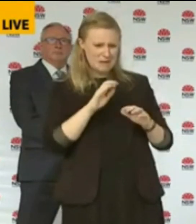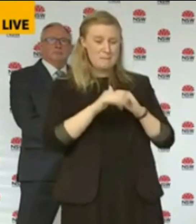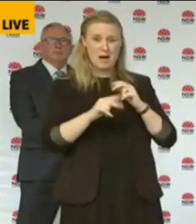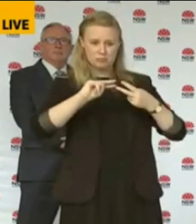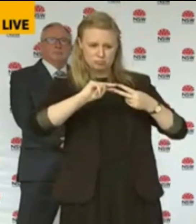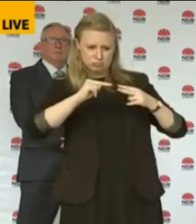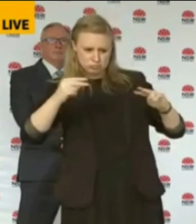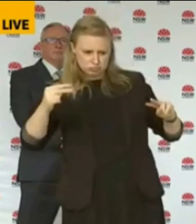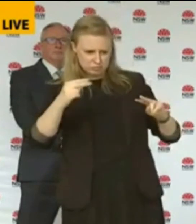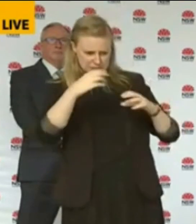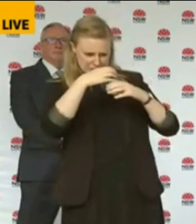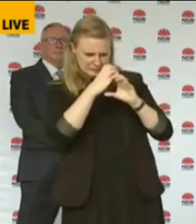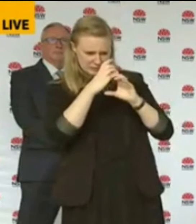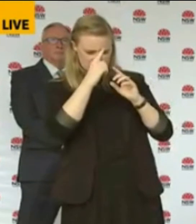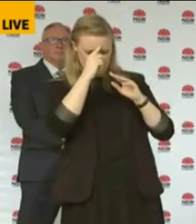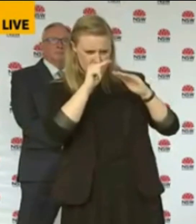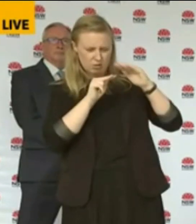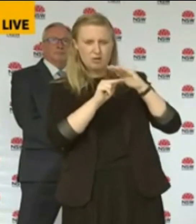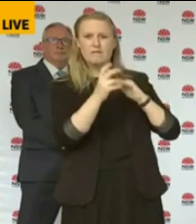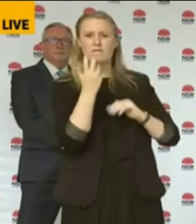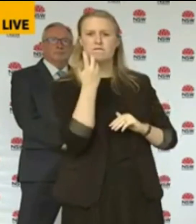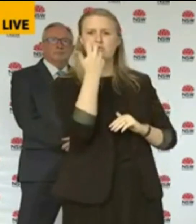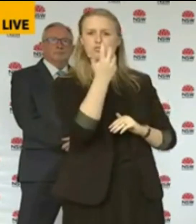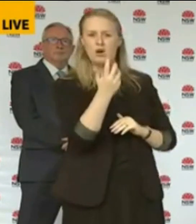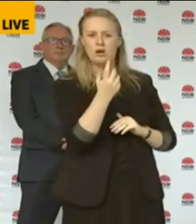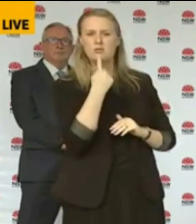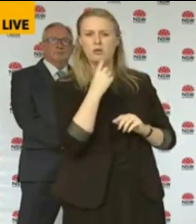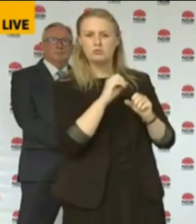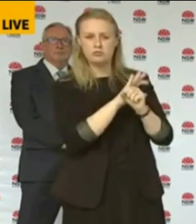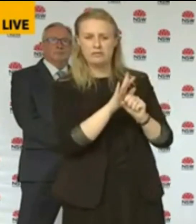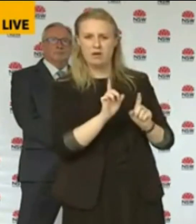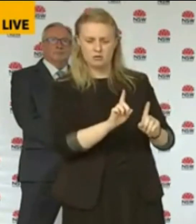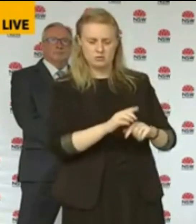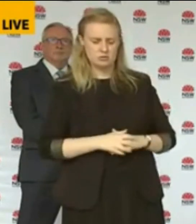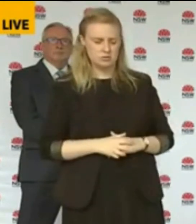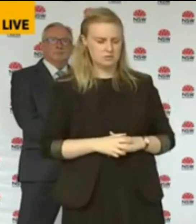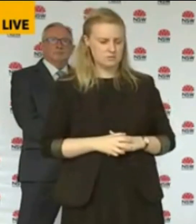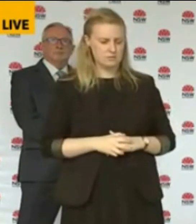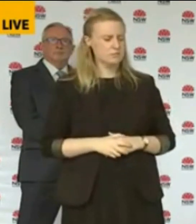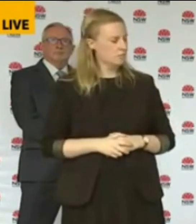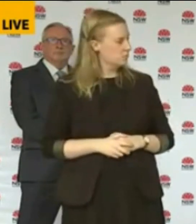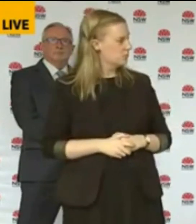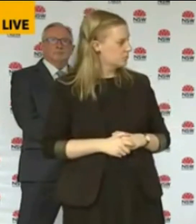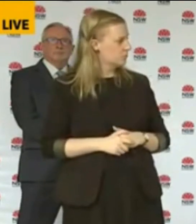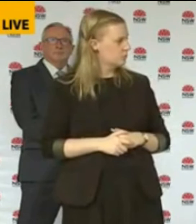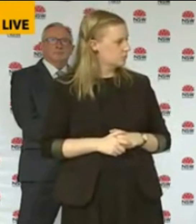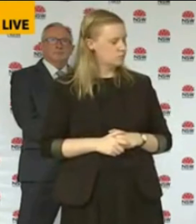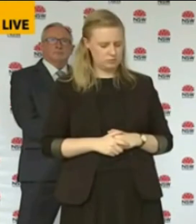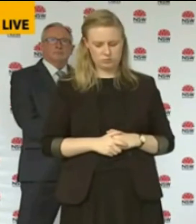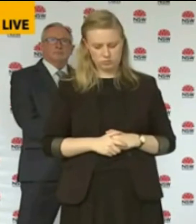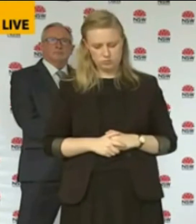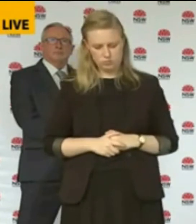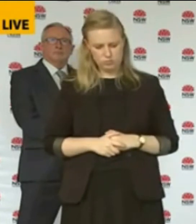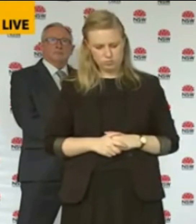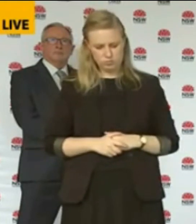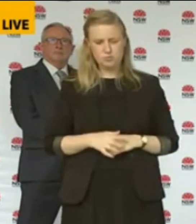future? So I think there are many actions which we are concurrently approaching, and at the moment